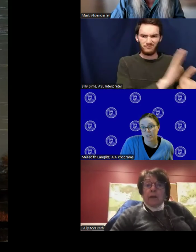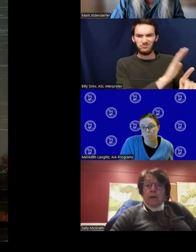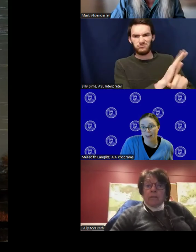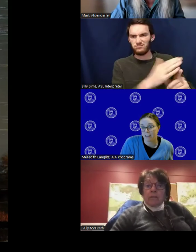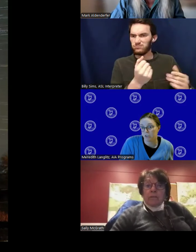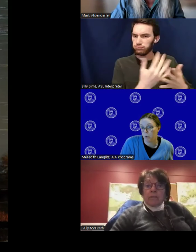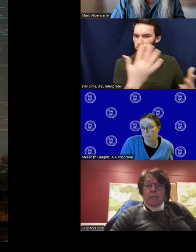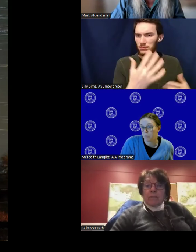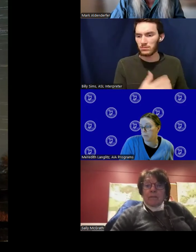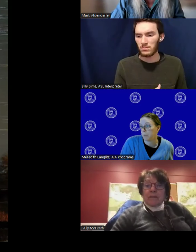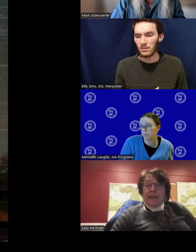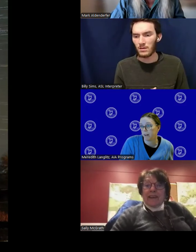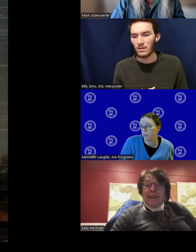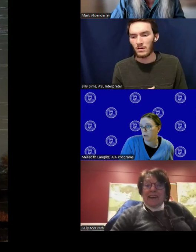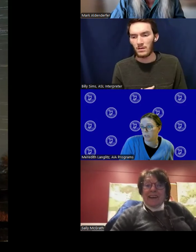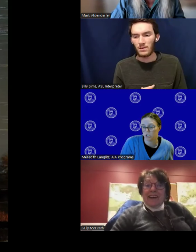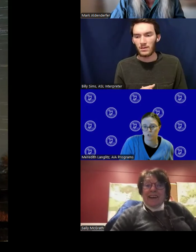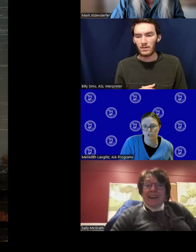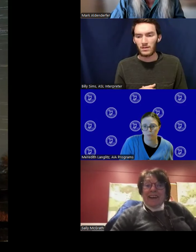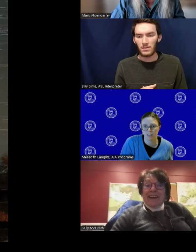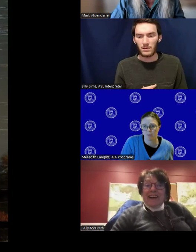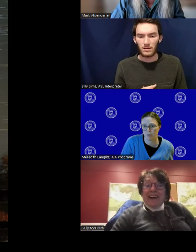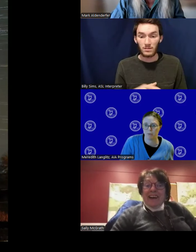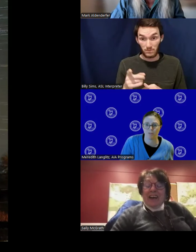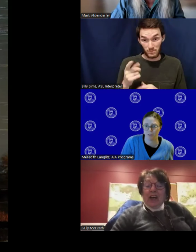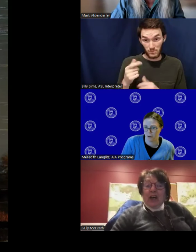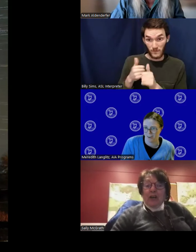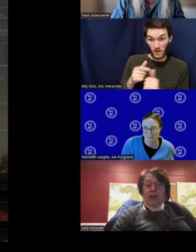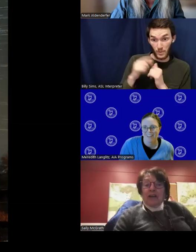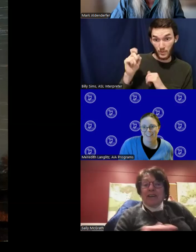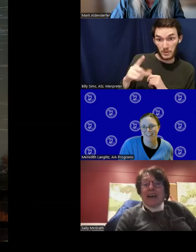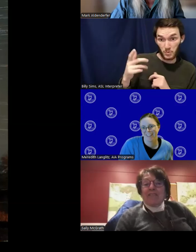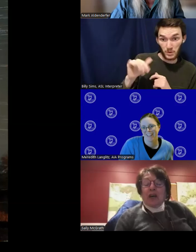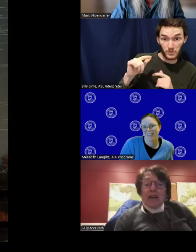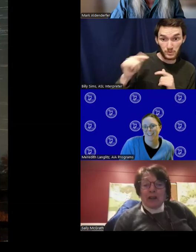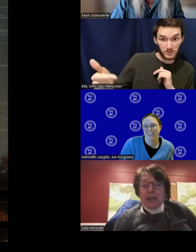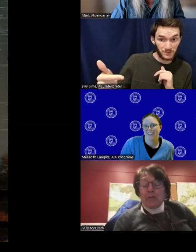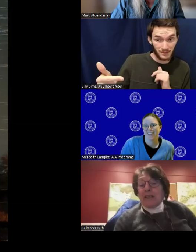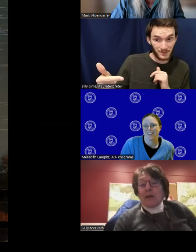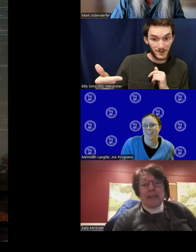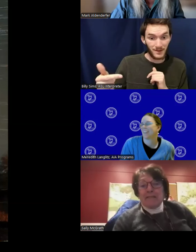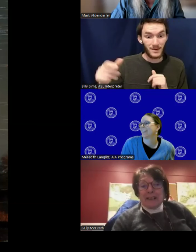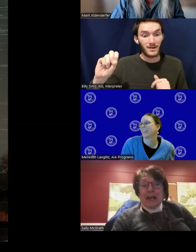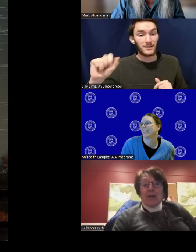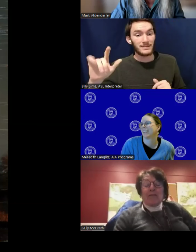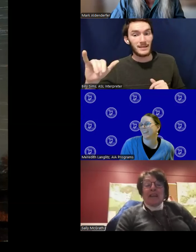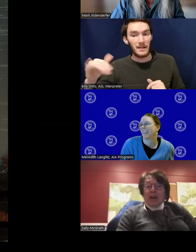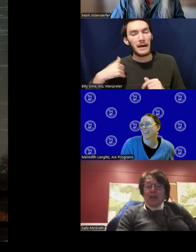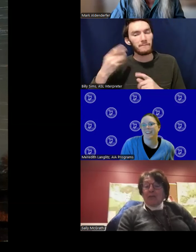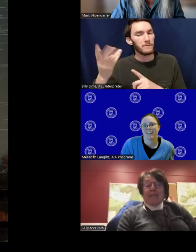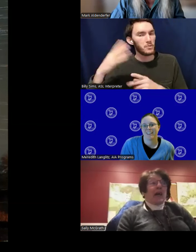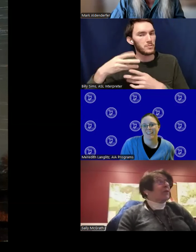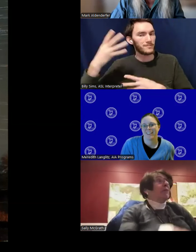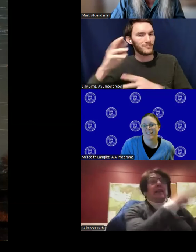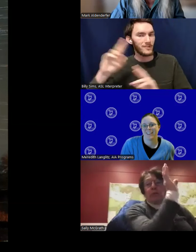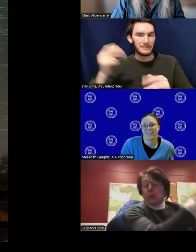Sally, I see you're back. Have you been able to follow the questions, or do you want me to keep going with a few more? I've got a couple up here right now. Sorry